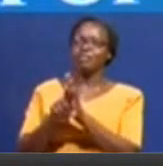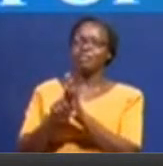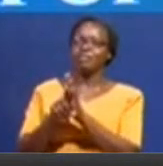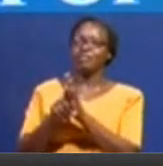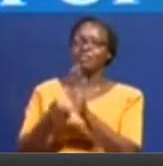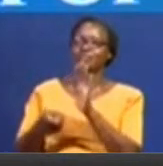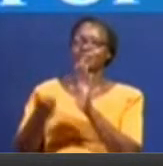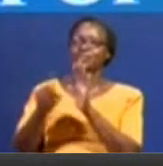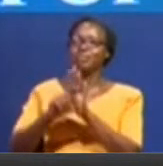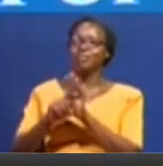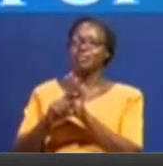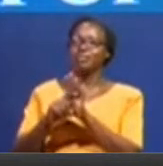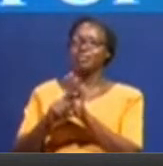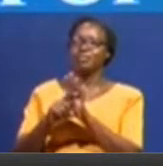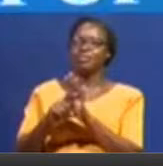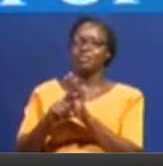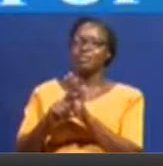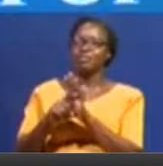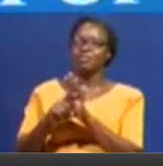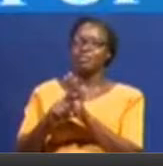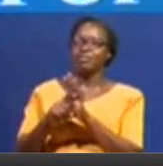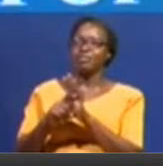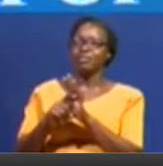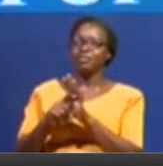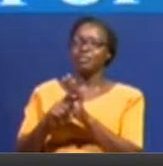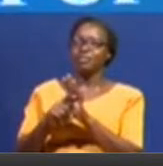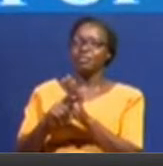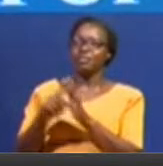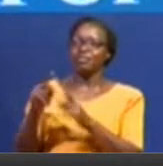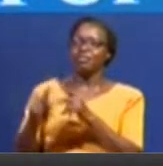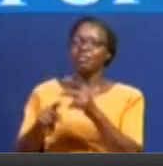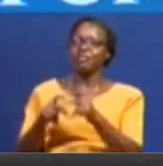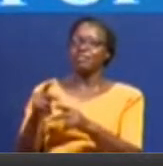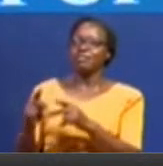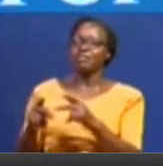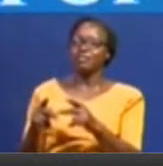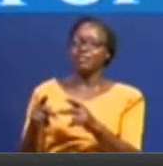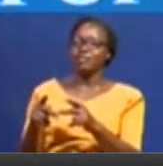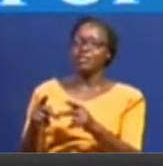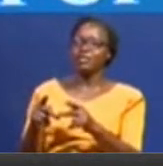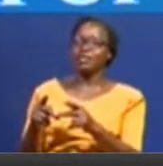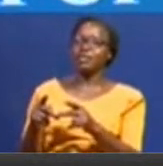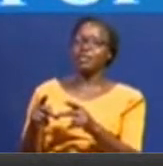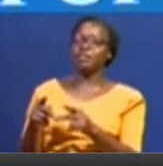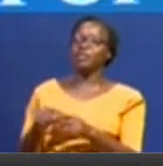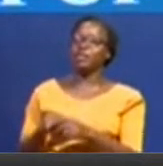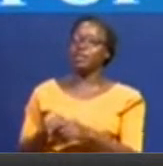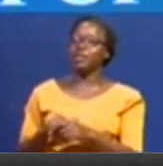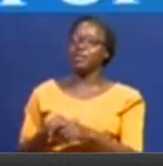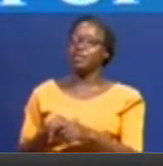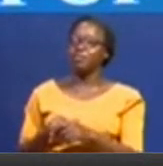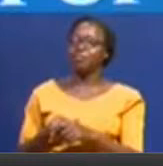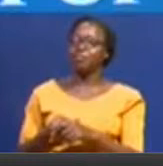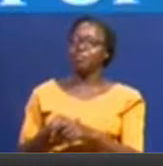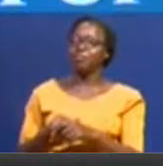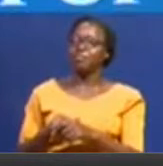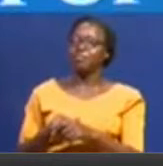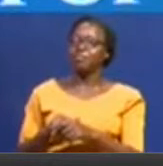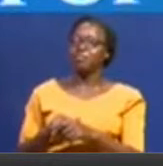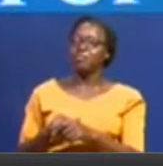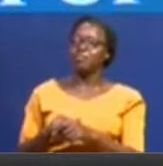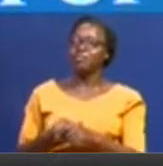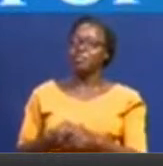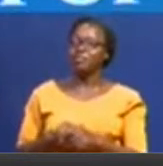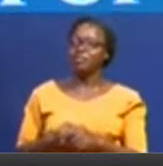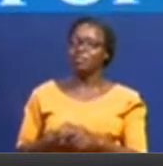required to be able to carry the process in a credible manner. So that is why you find